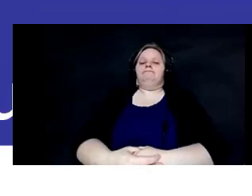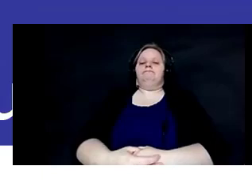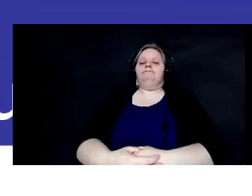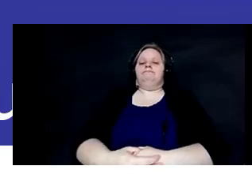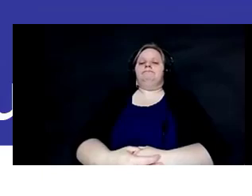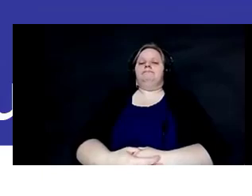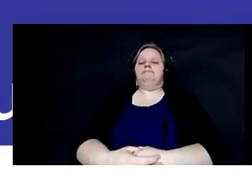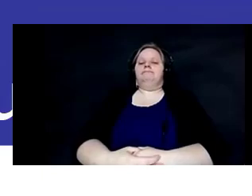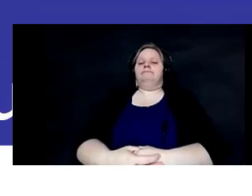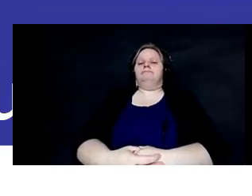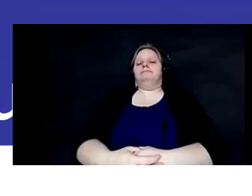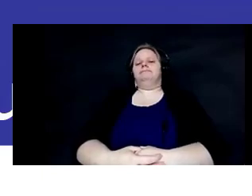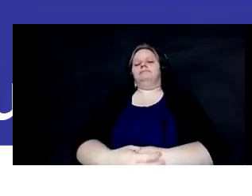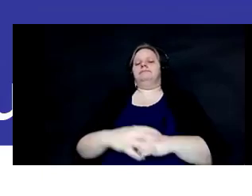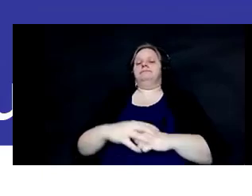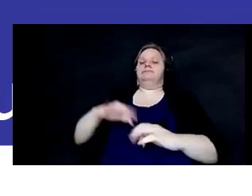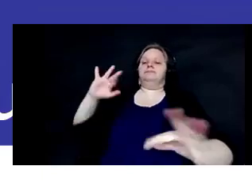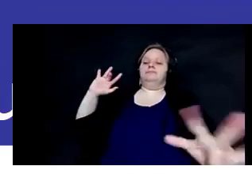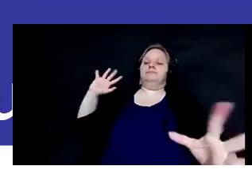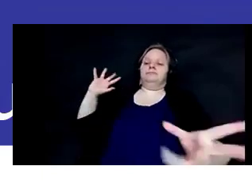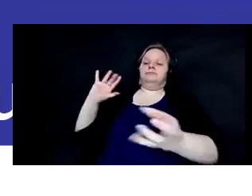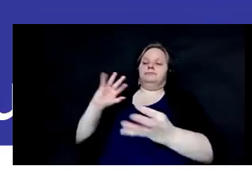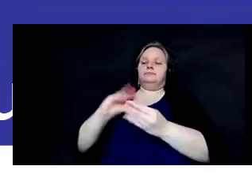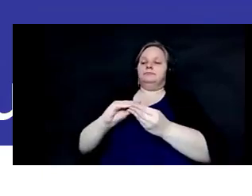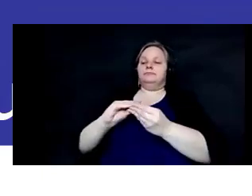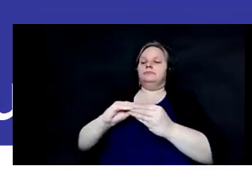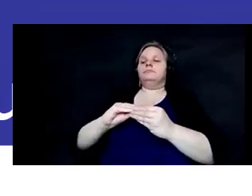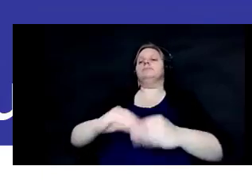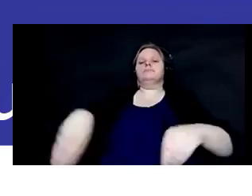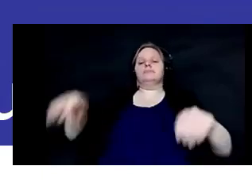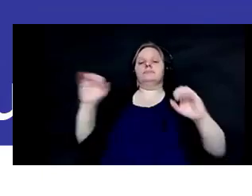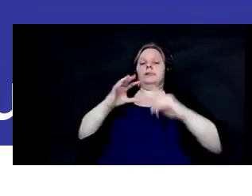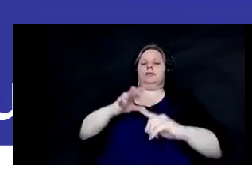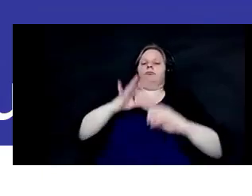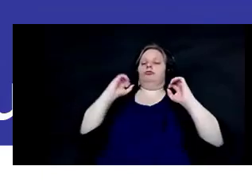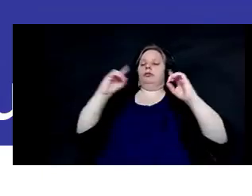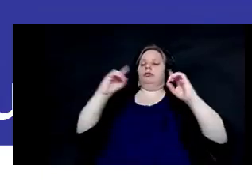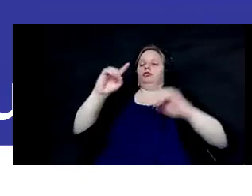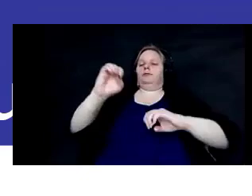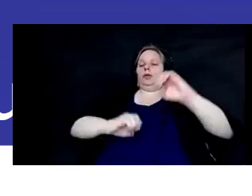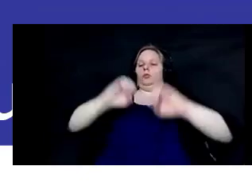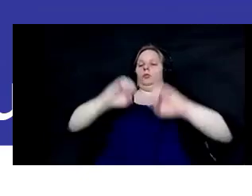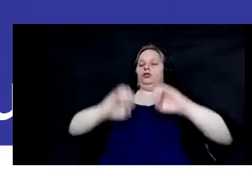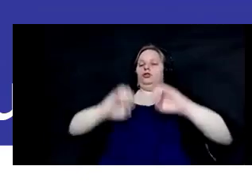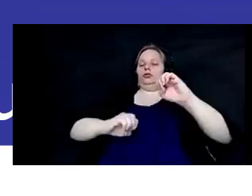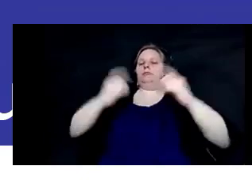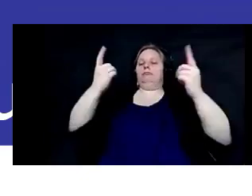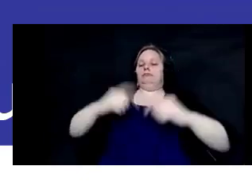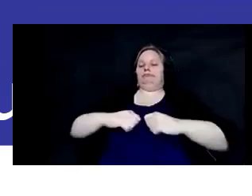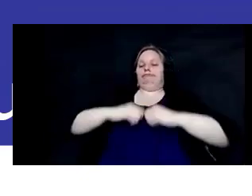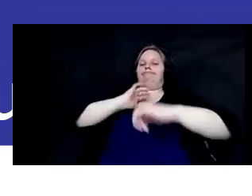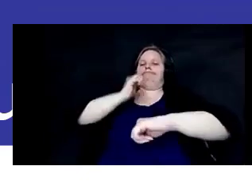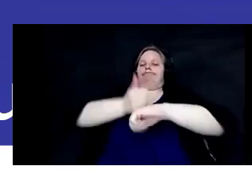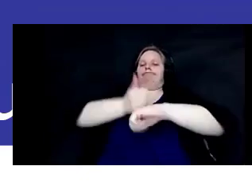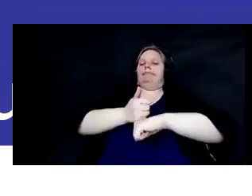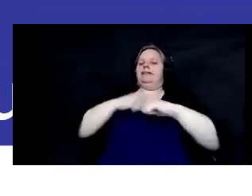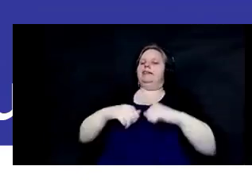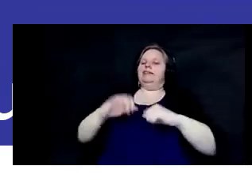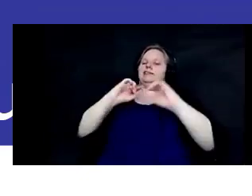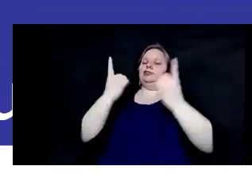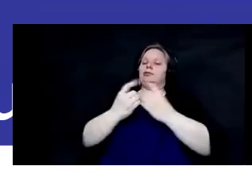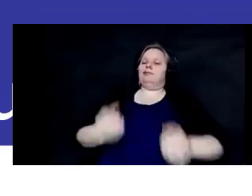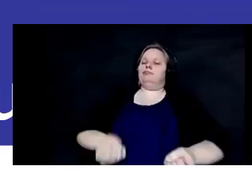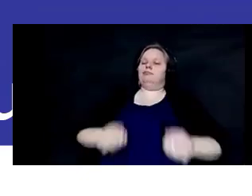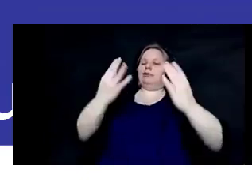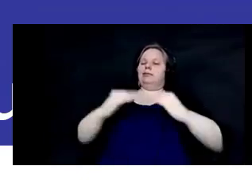A comprehensive special education evaluation exists within a district's equitable multi-level systems of